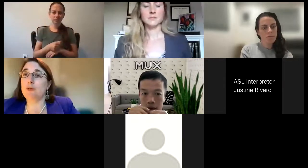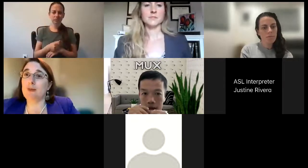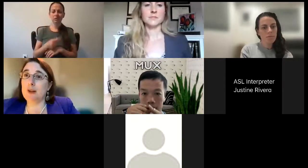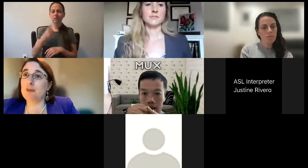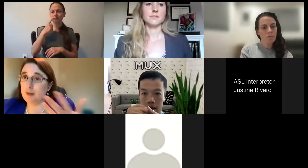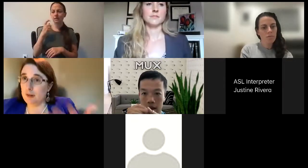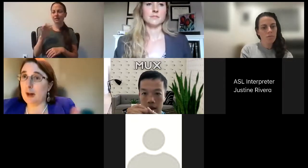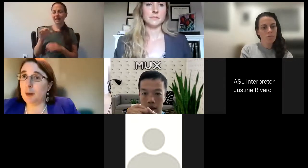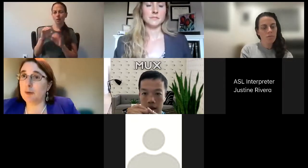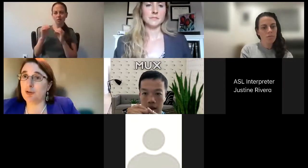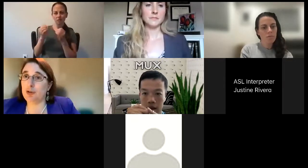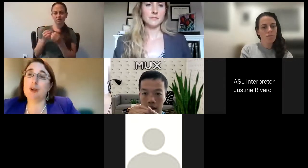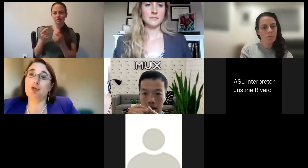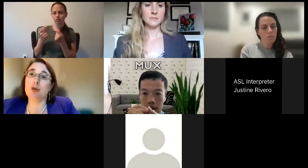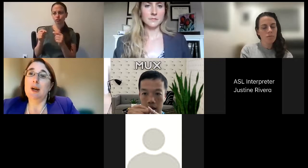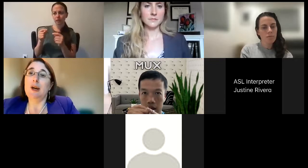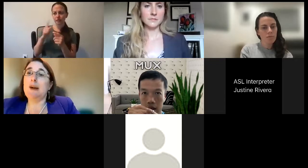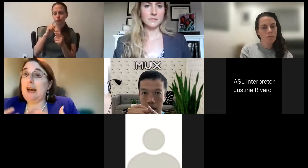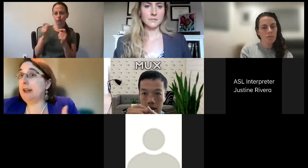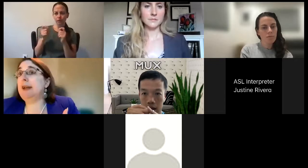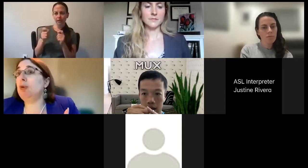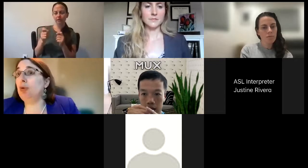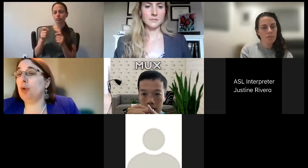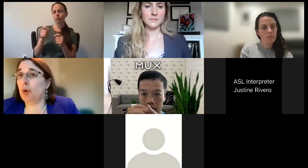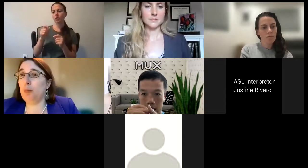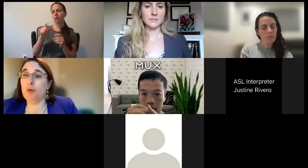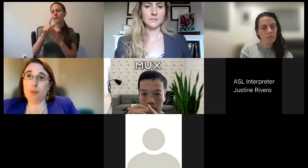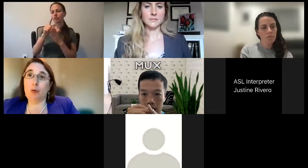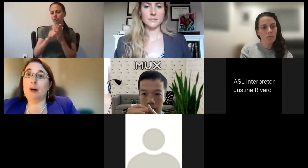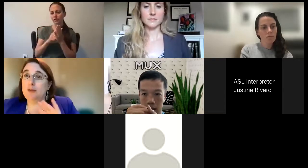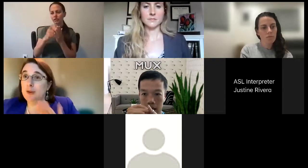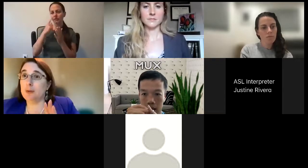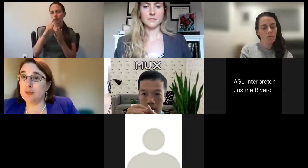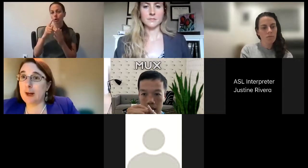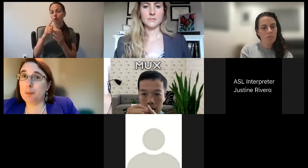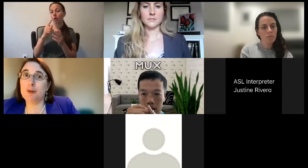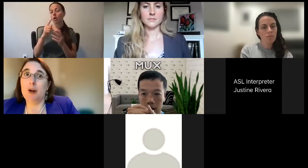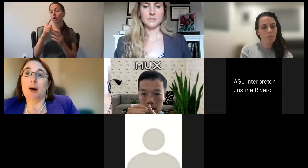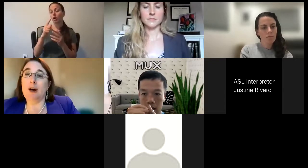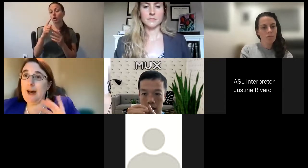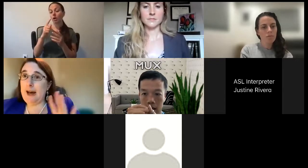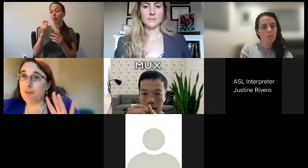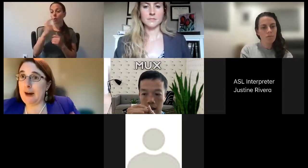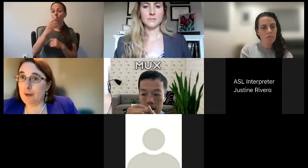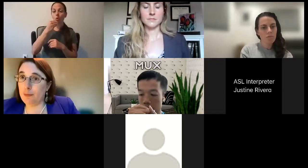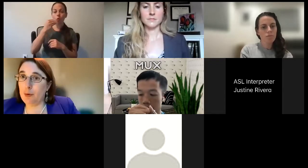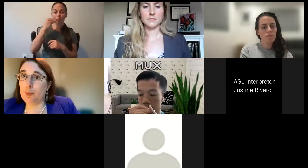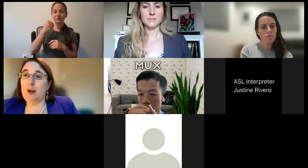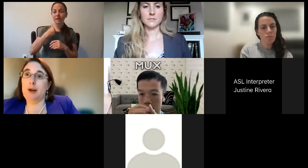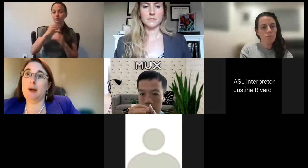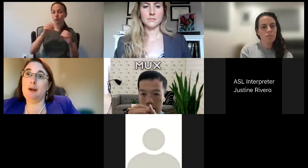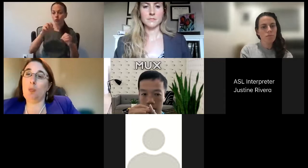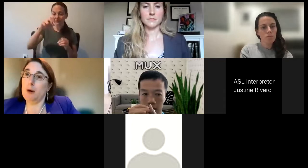to convince states to adopt legislation that any new home would require 0 steps, a half